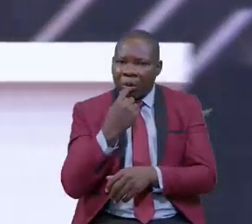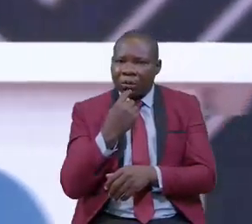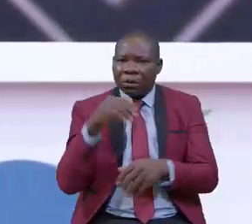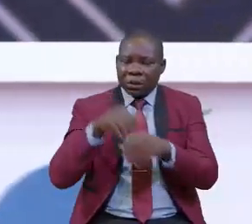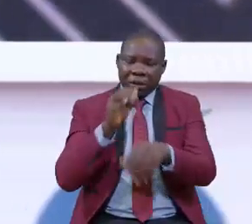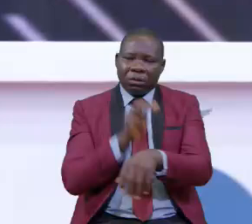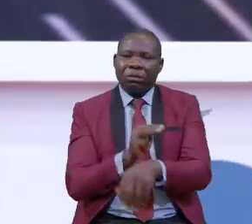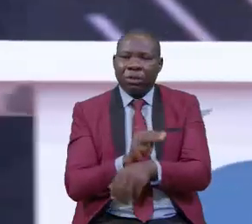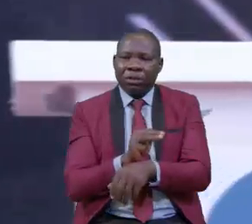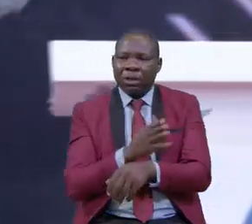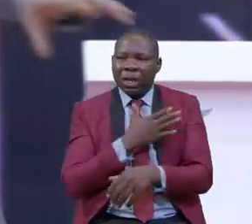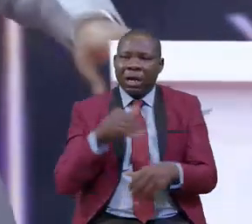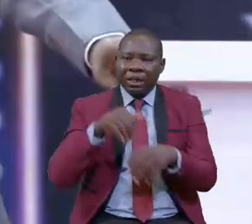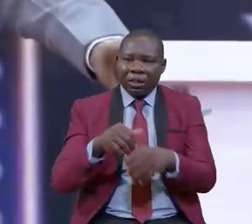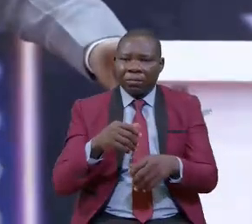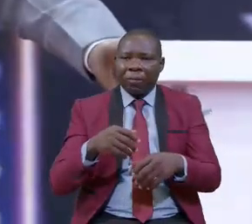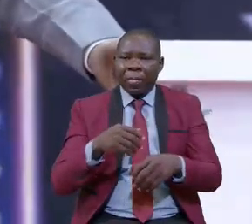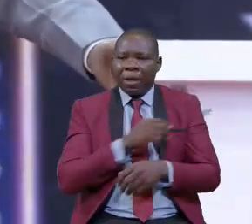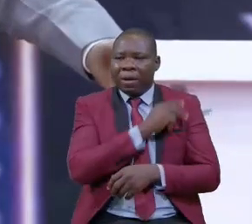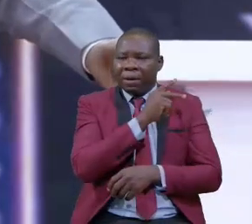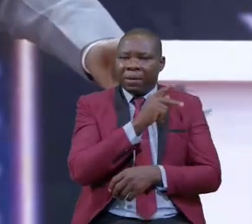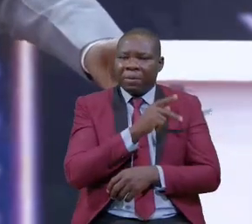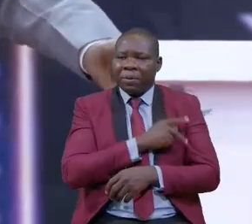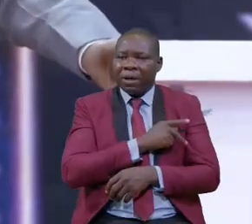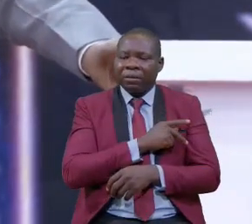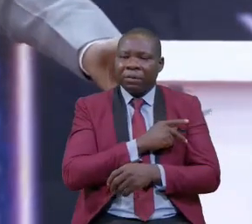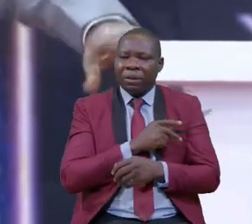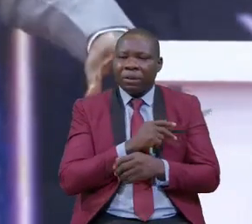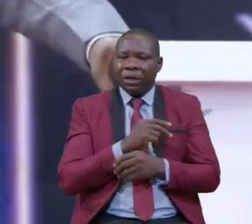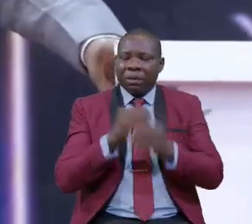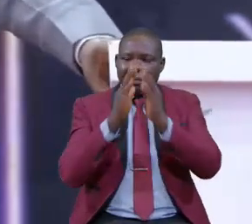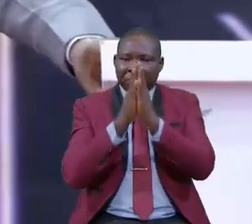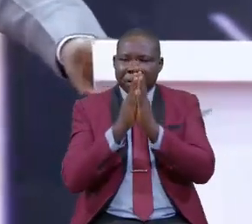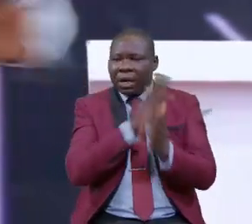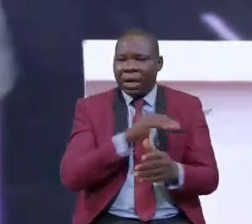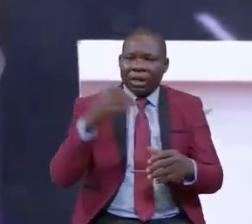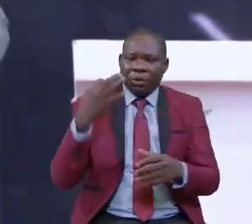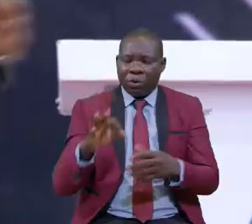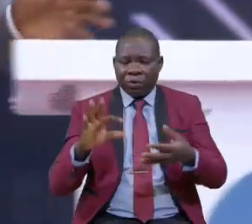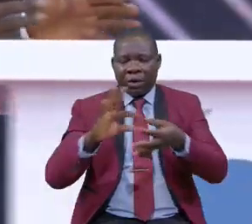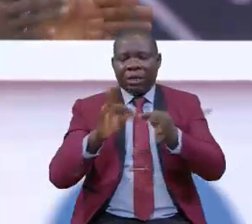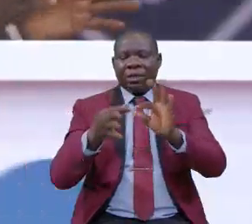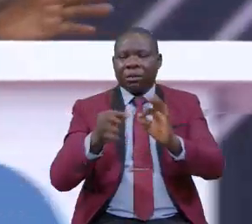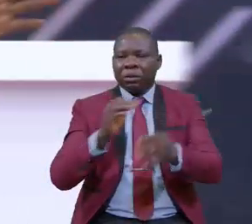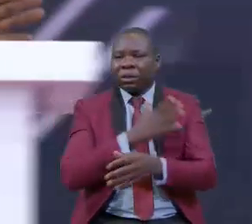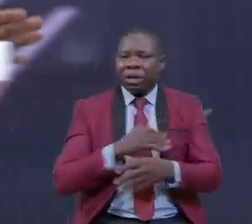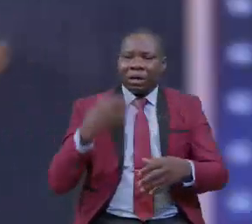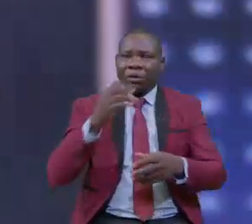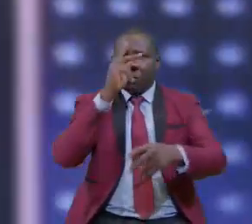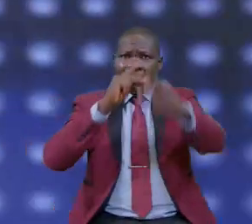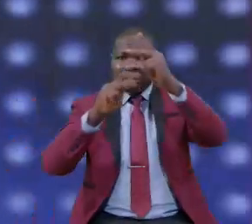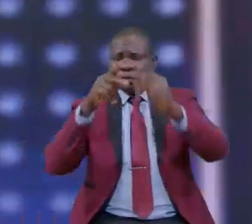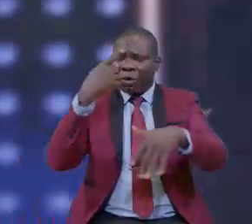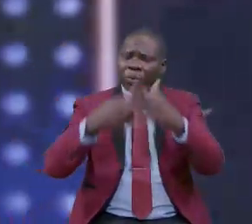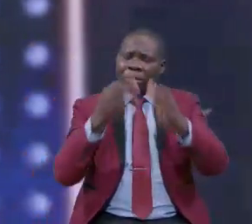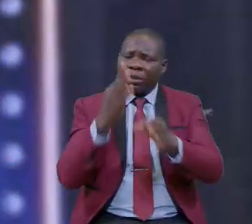ministry and in private devotion, and also of interpretation and of prophecy. What if we just stop here?